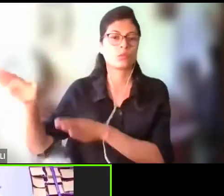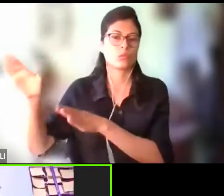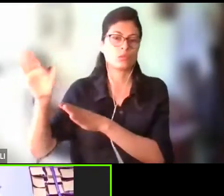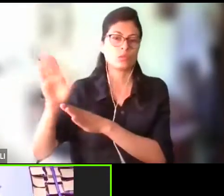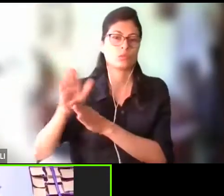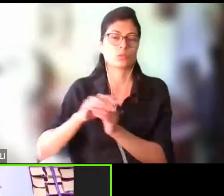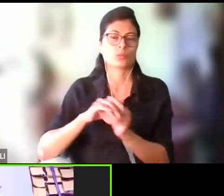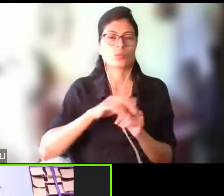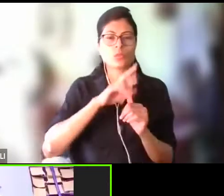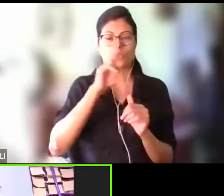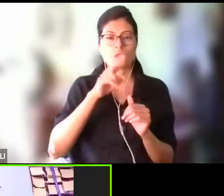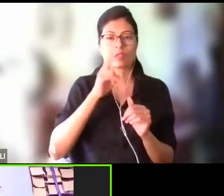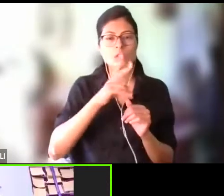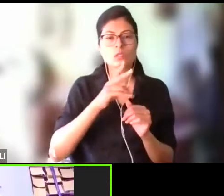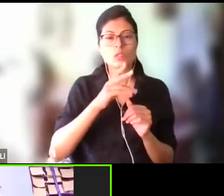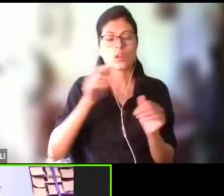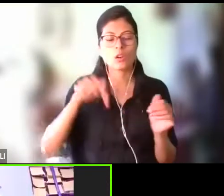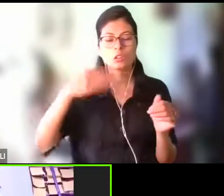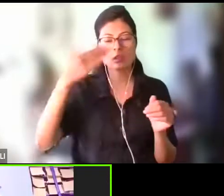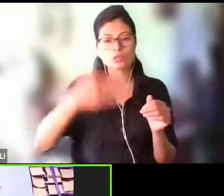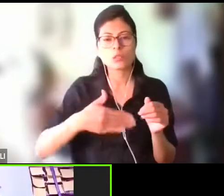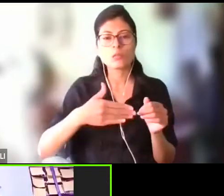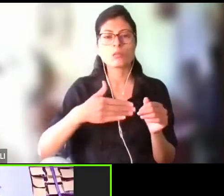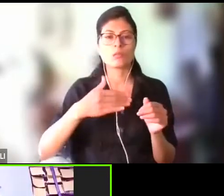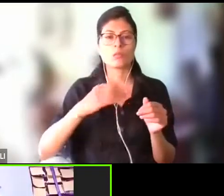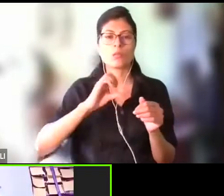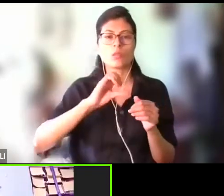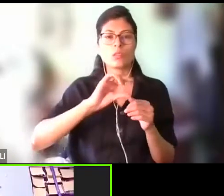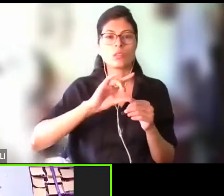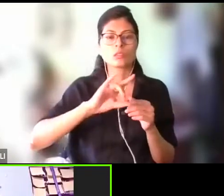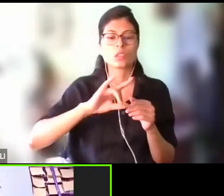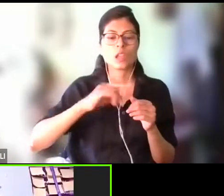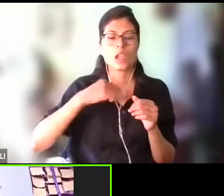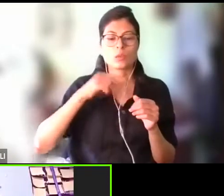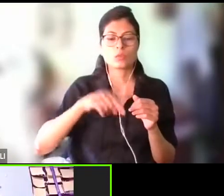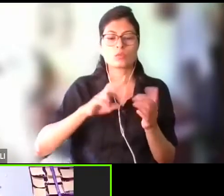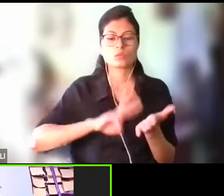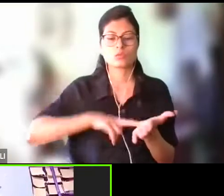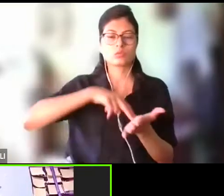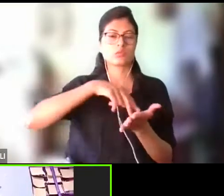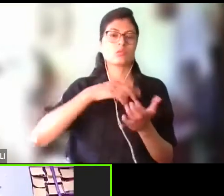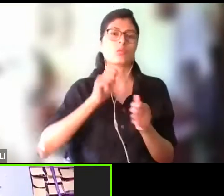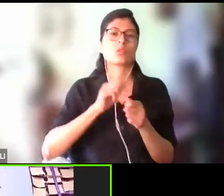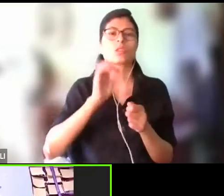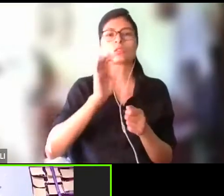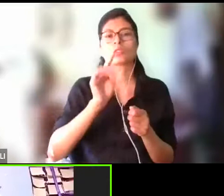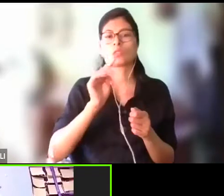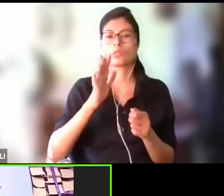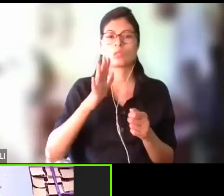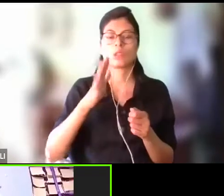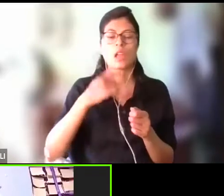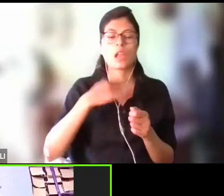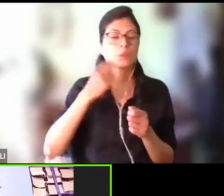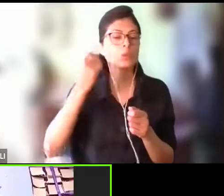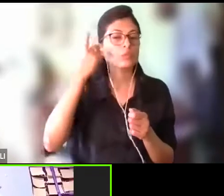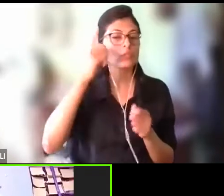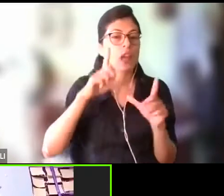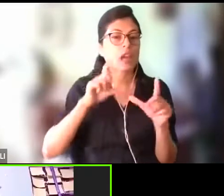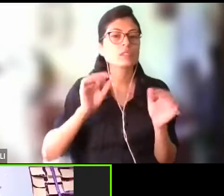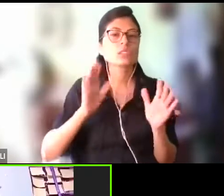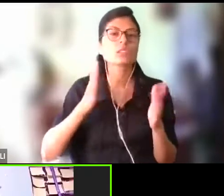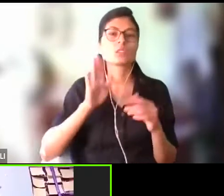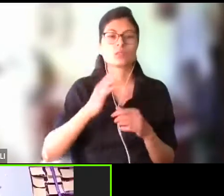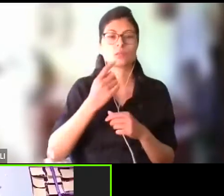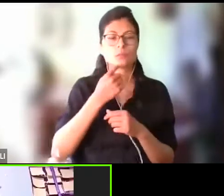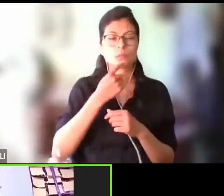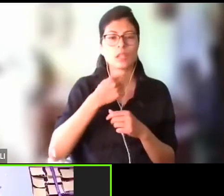So it is important to note that this community has been a refuge zone for many